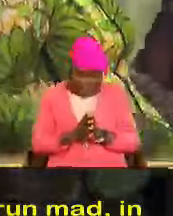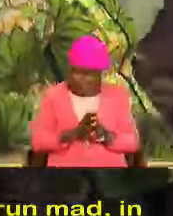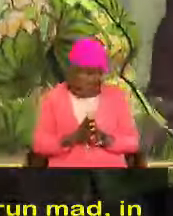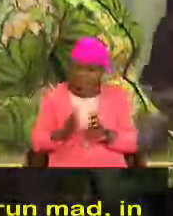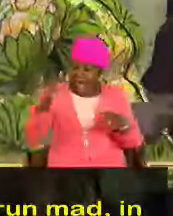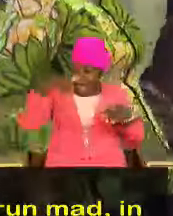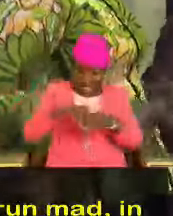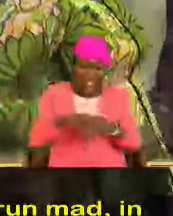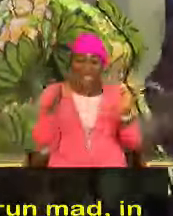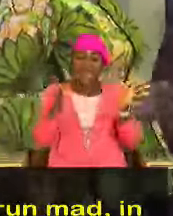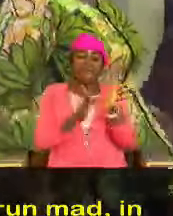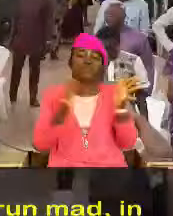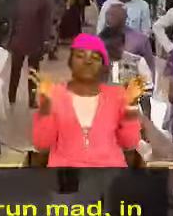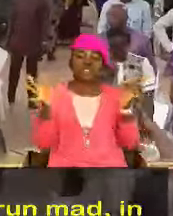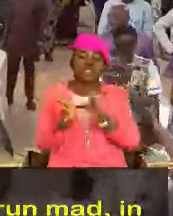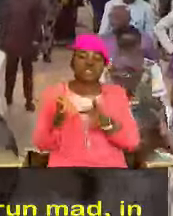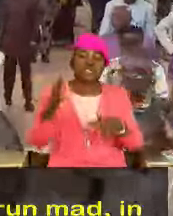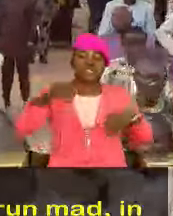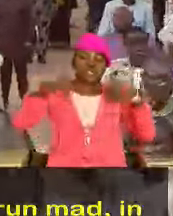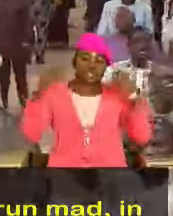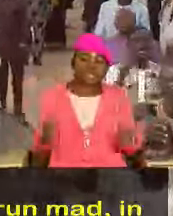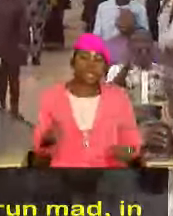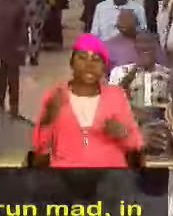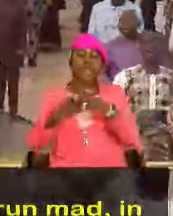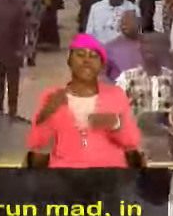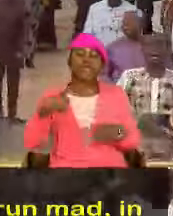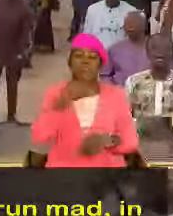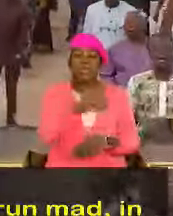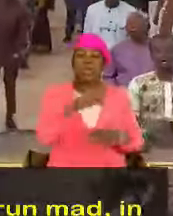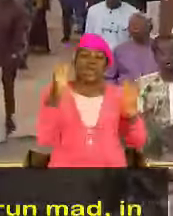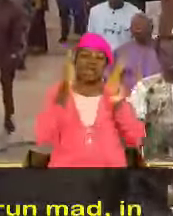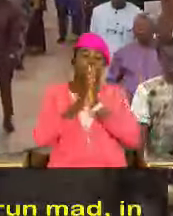in Jesus mighty name we